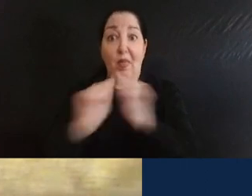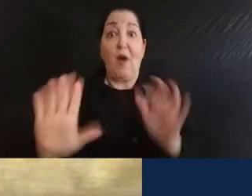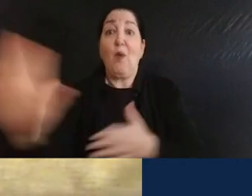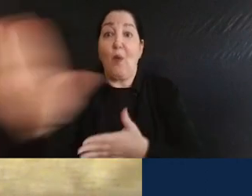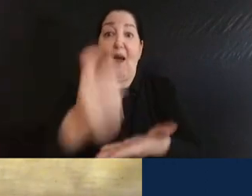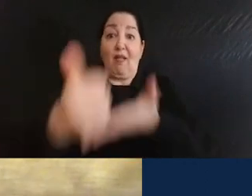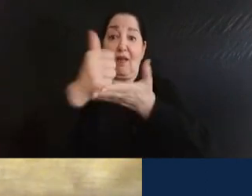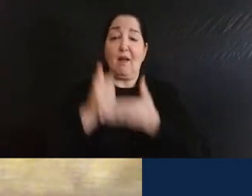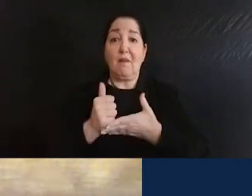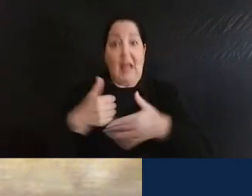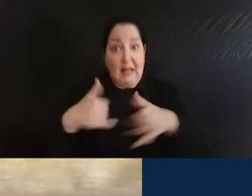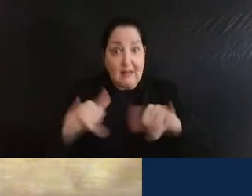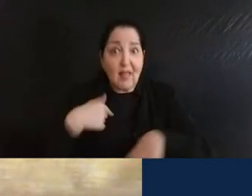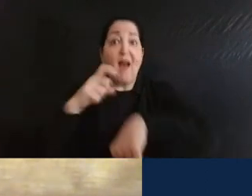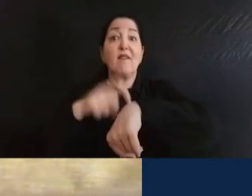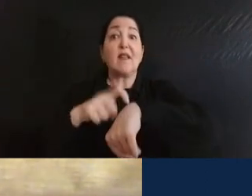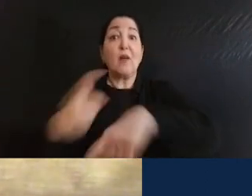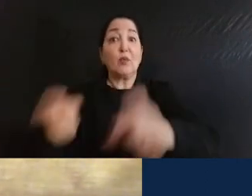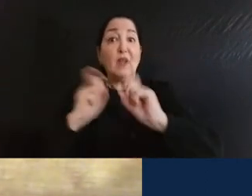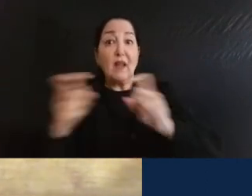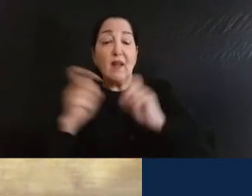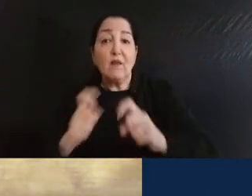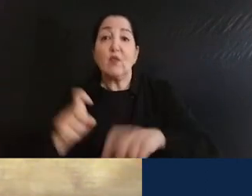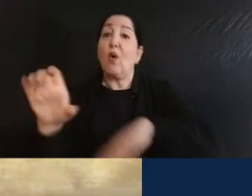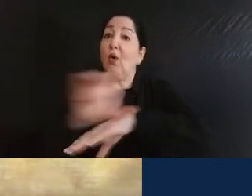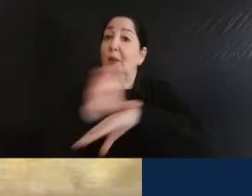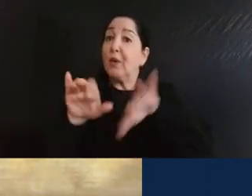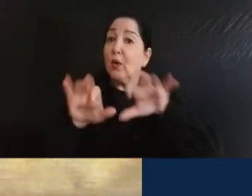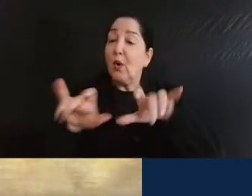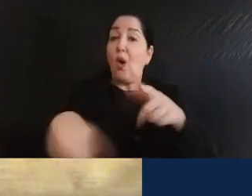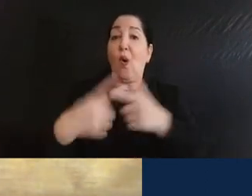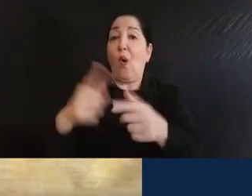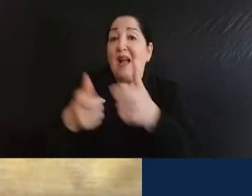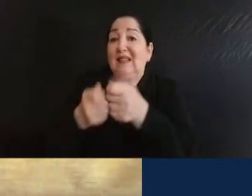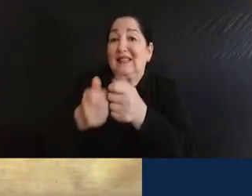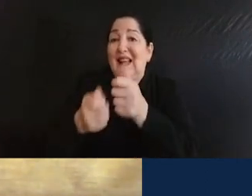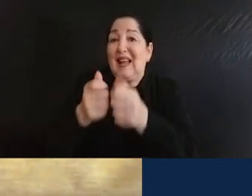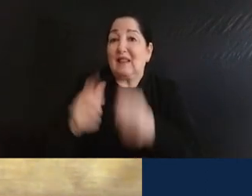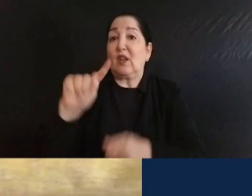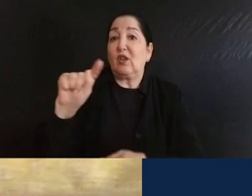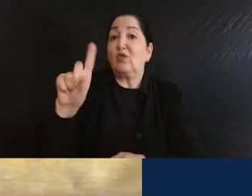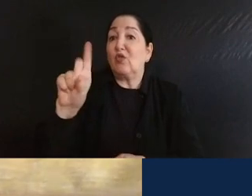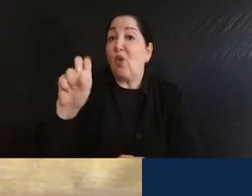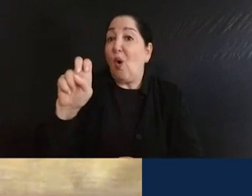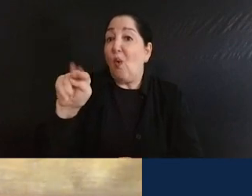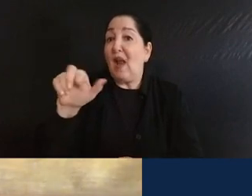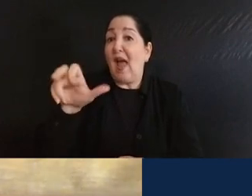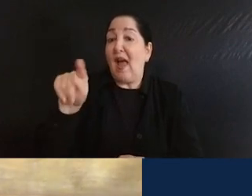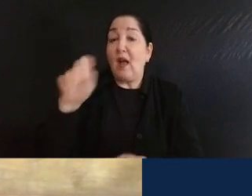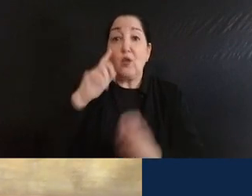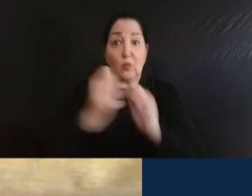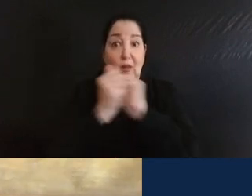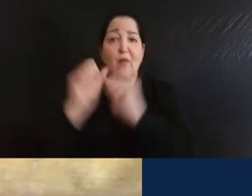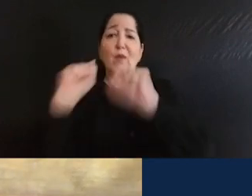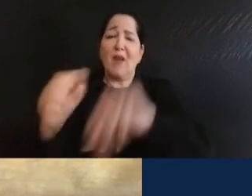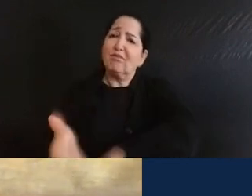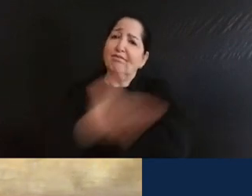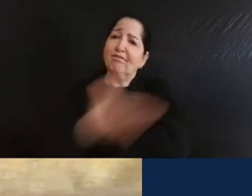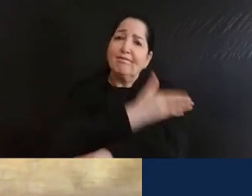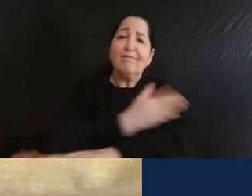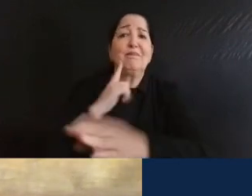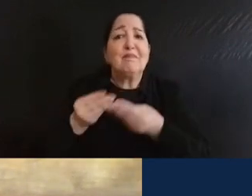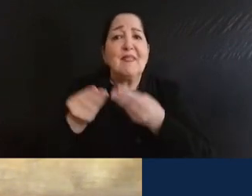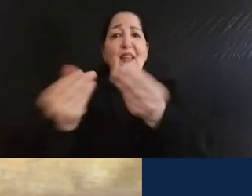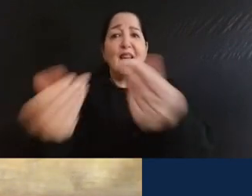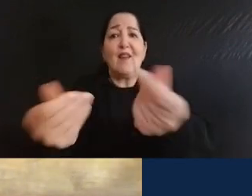help. And there's still time to donate. So go online or text to donate, because together we can really, really make a